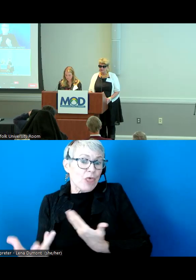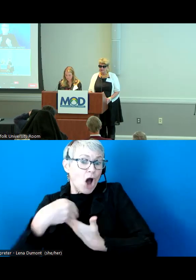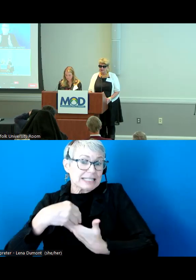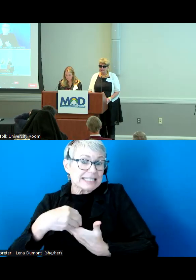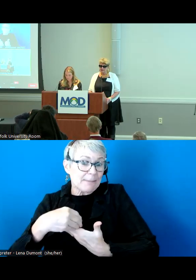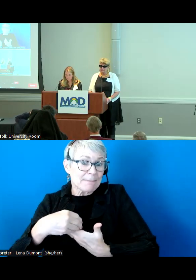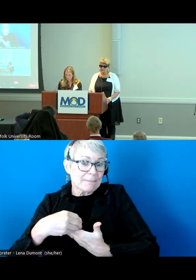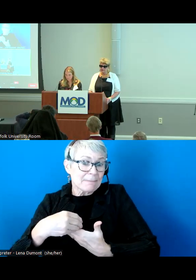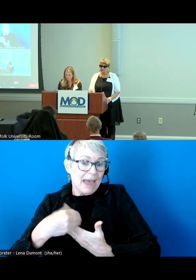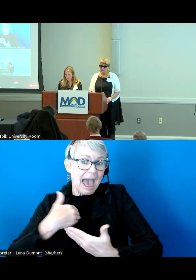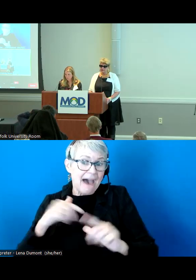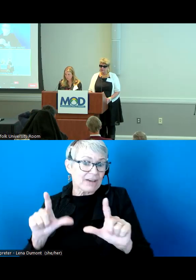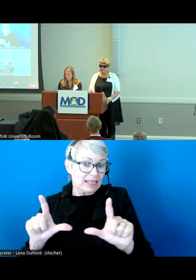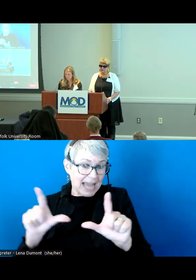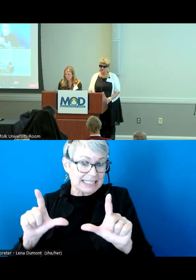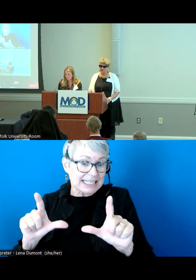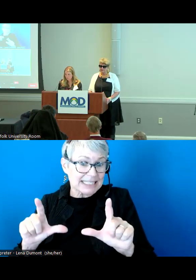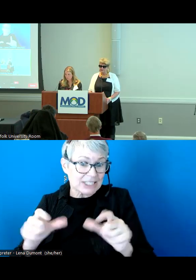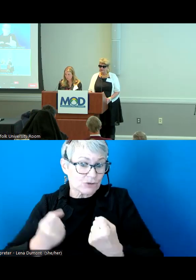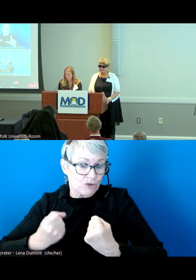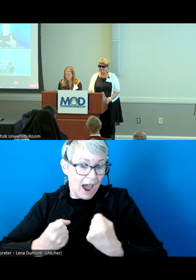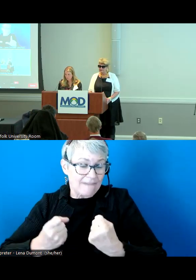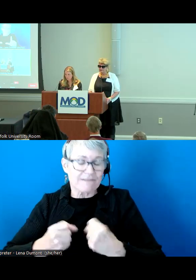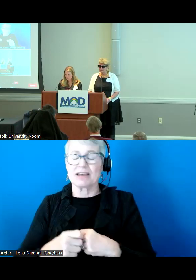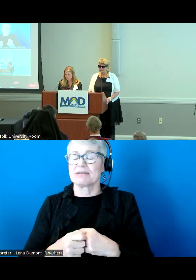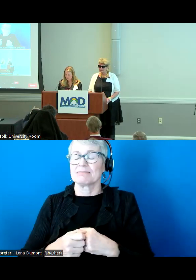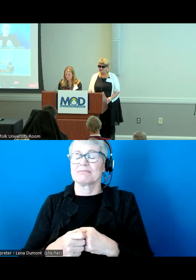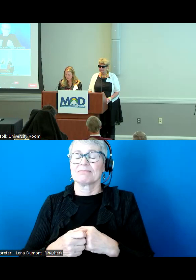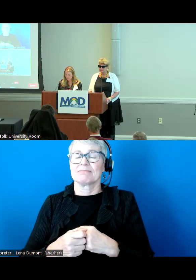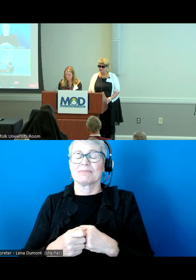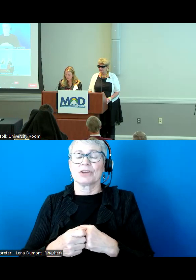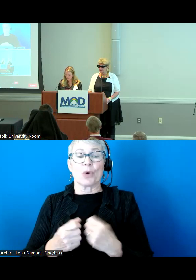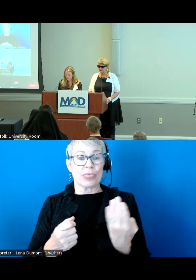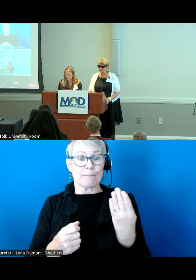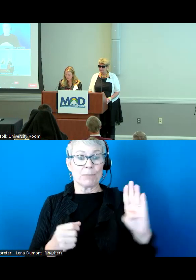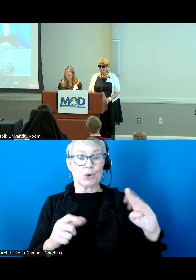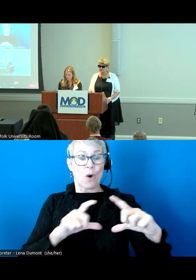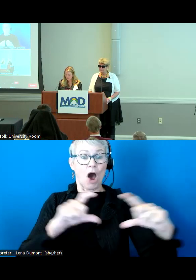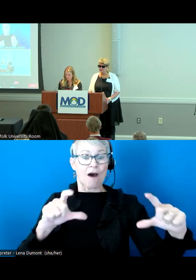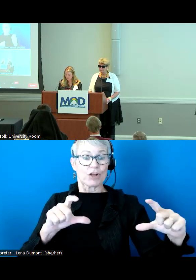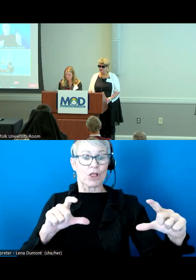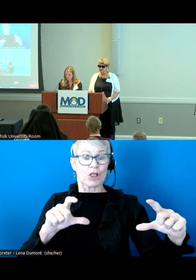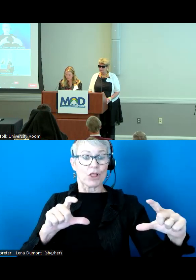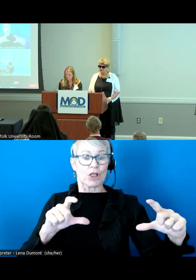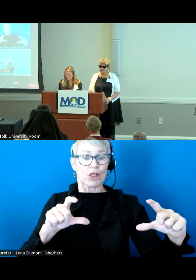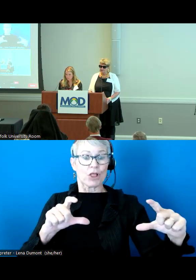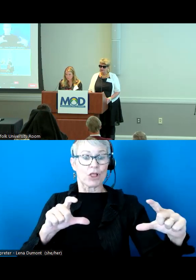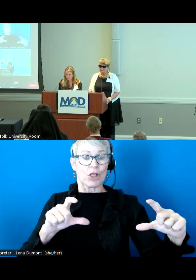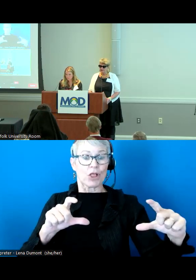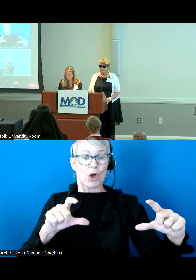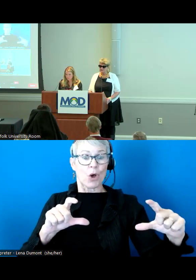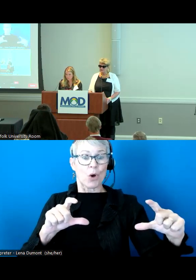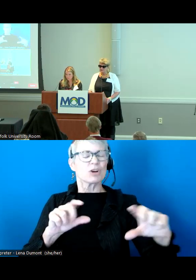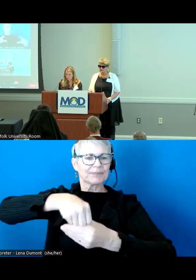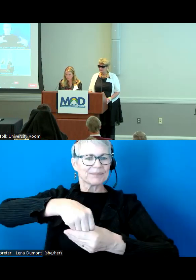licenses, and they can put their driver's license in there, their insurance for their vehicle, their registration. So if in